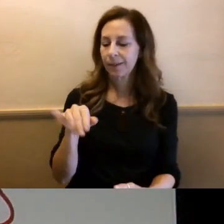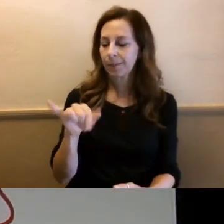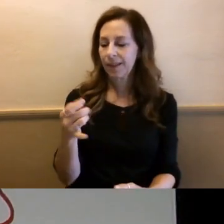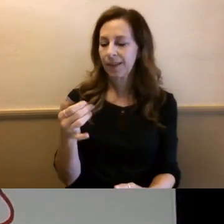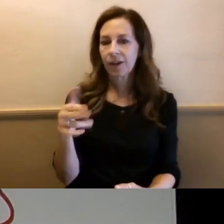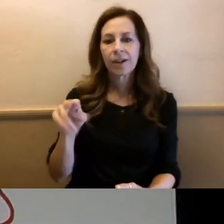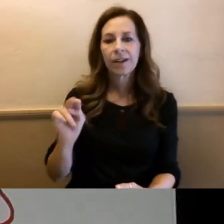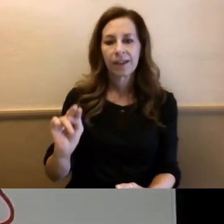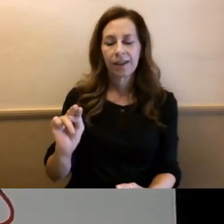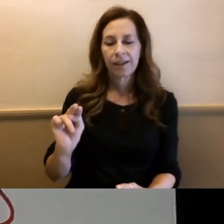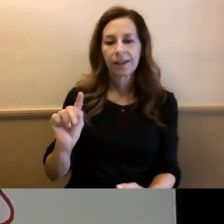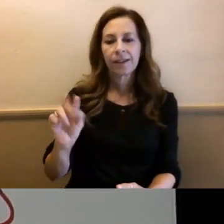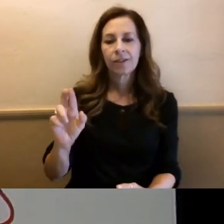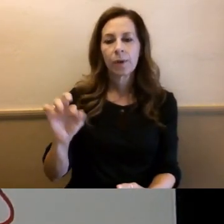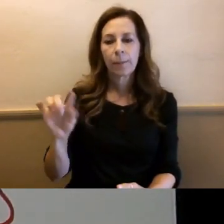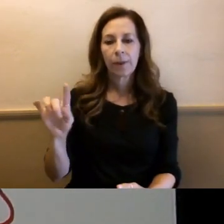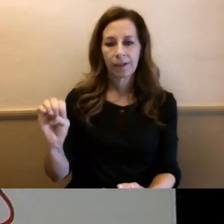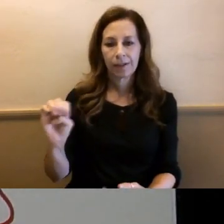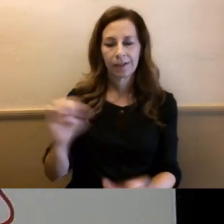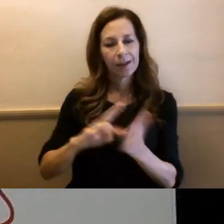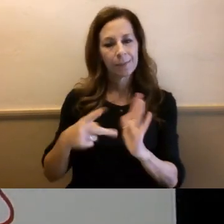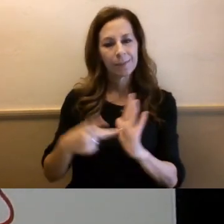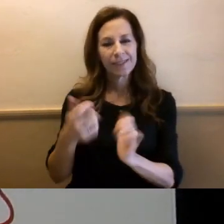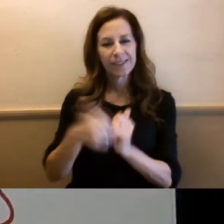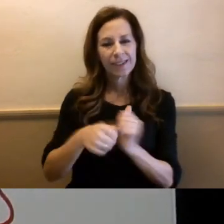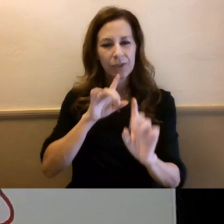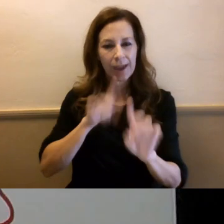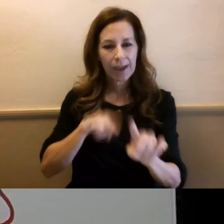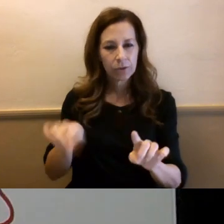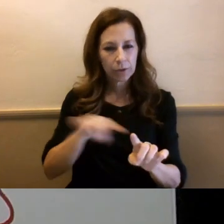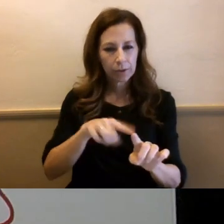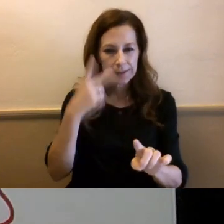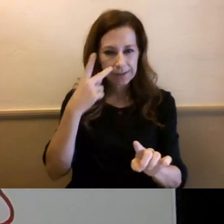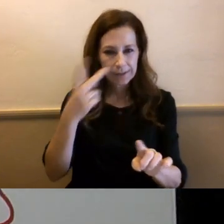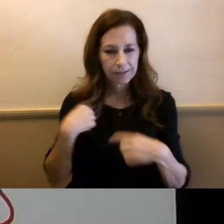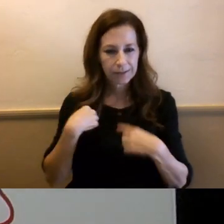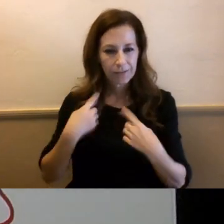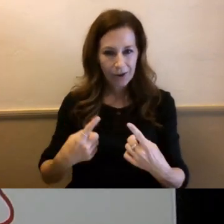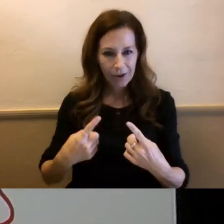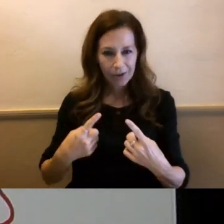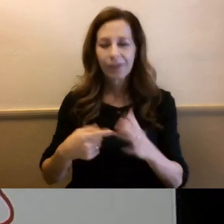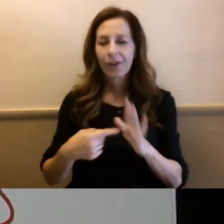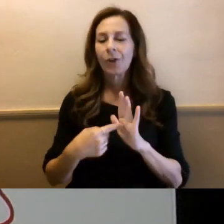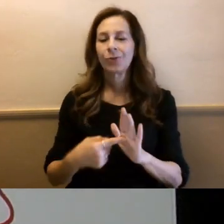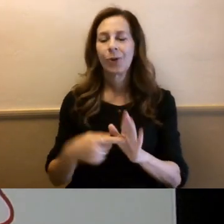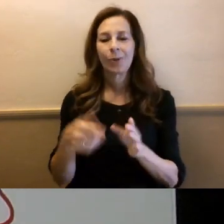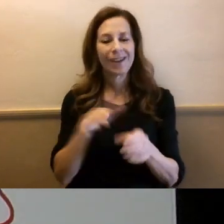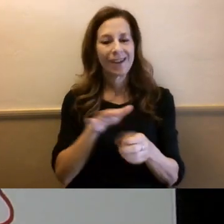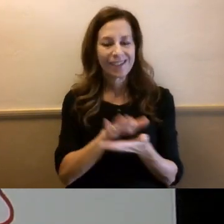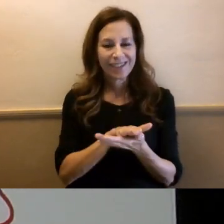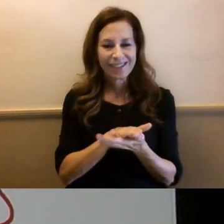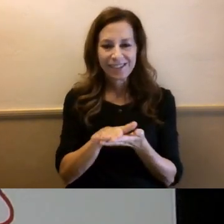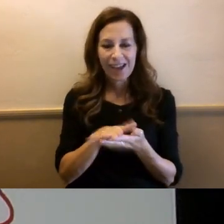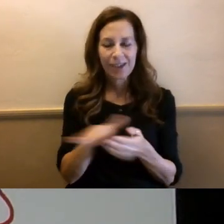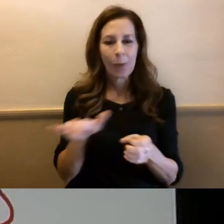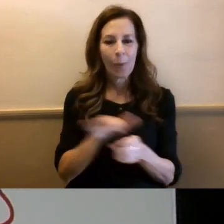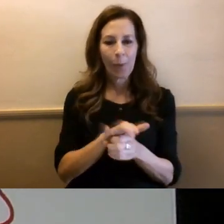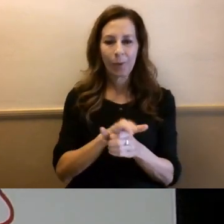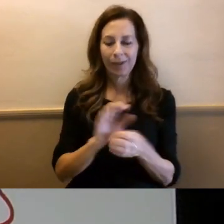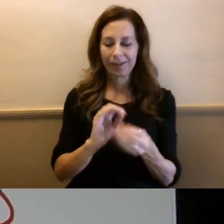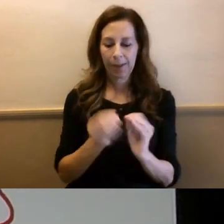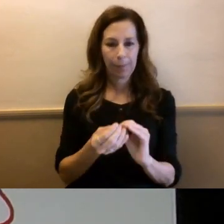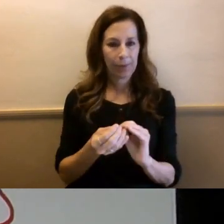a Pythagorean triple. What that means is that each answer that you have seen that we've done has produced a nice whole